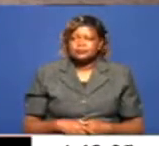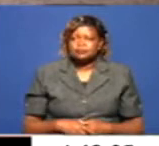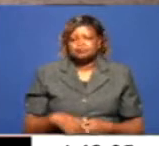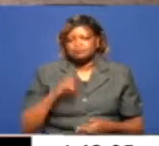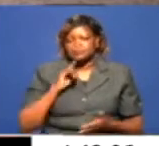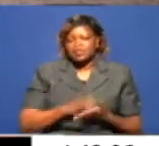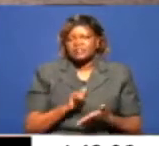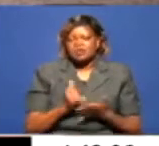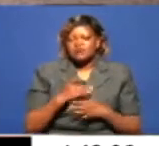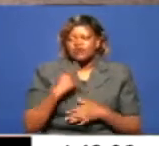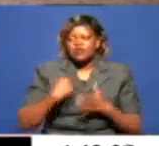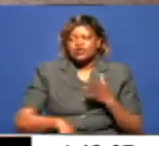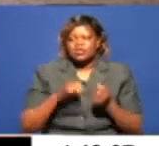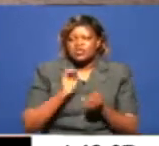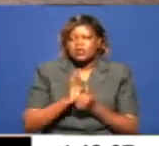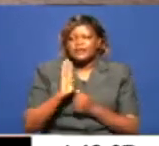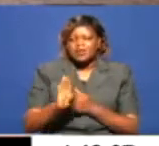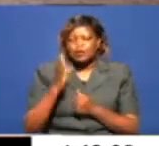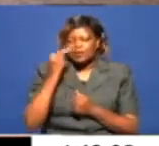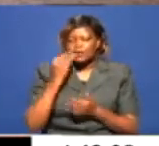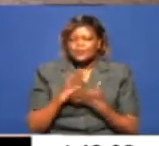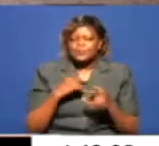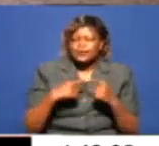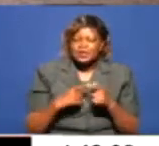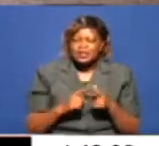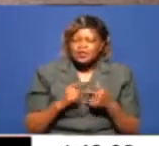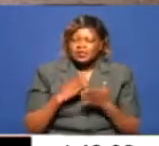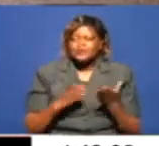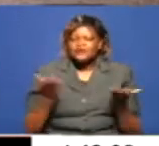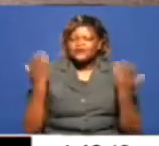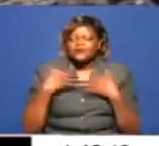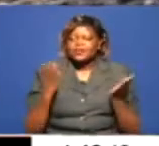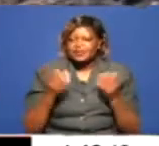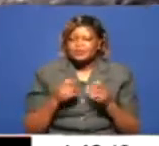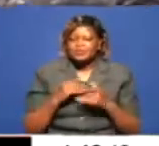Overall will cost 13 billion shillings, because some are in progress, some are complete, a total of 13 billion shillings.